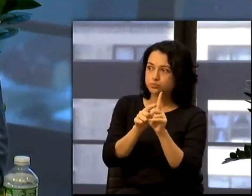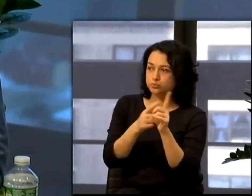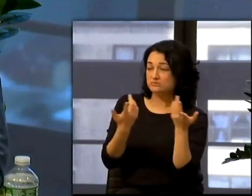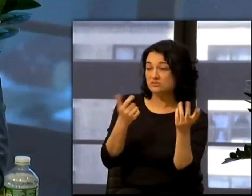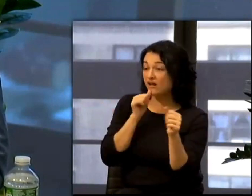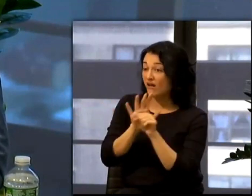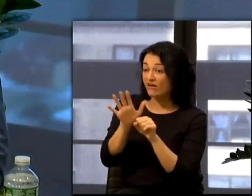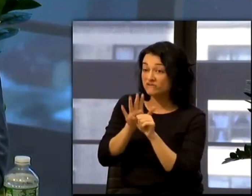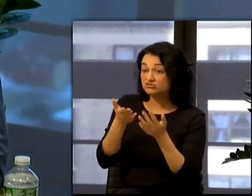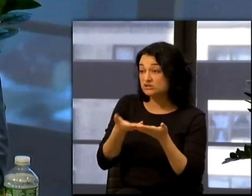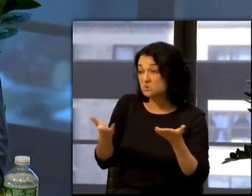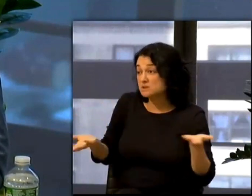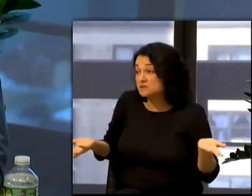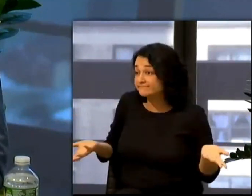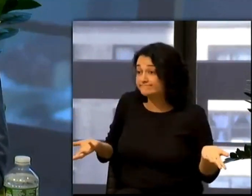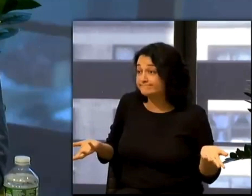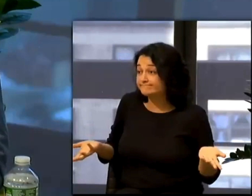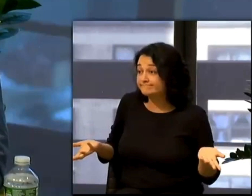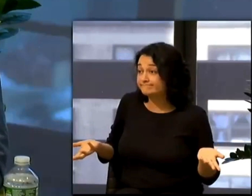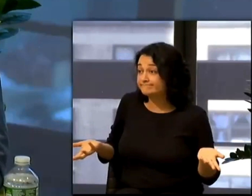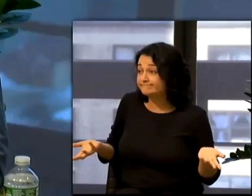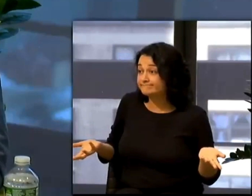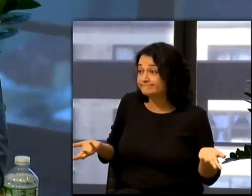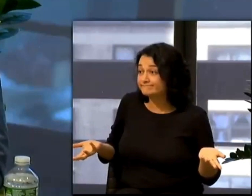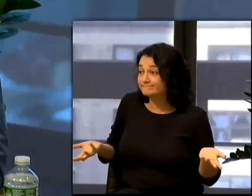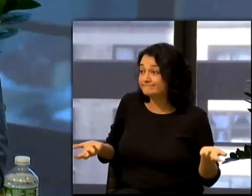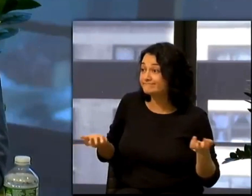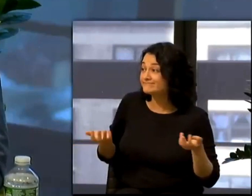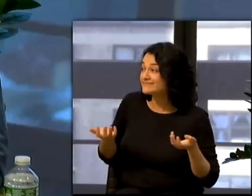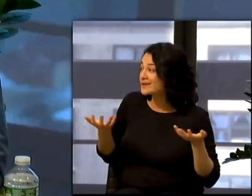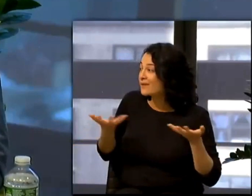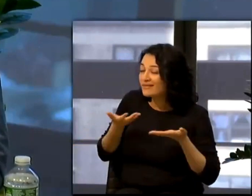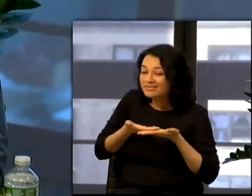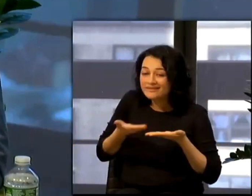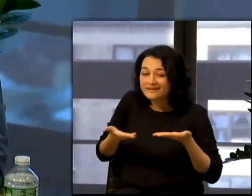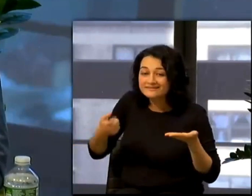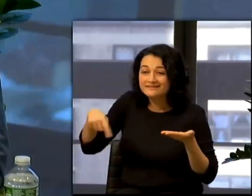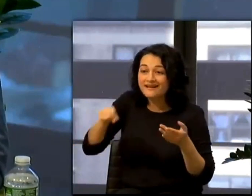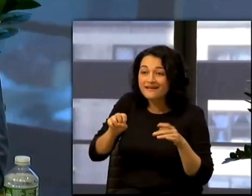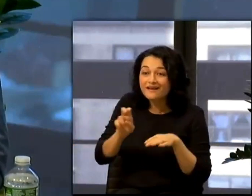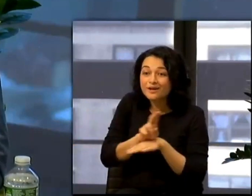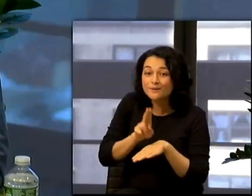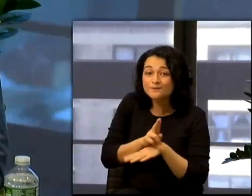devices. And so, shockingly,